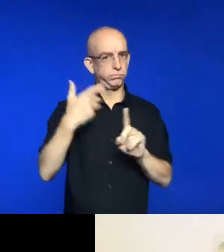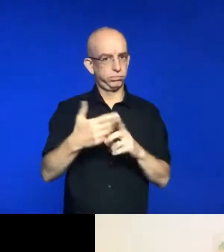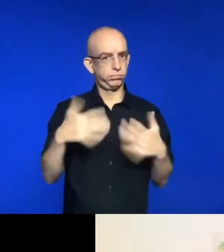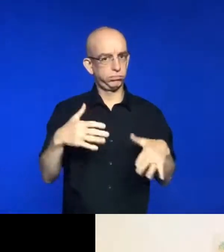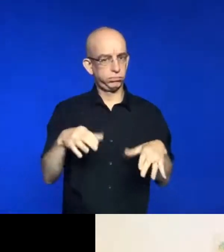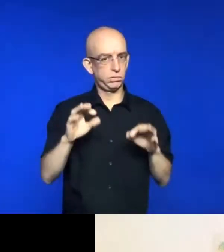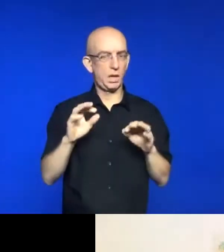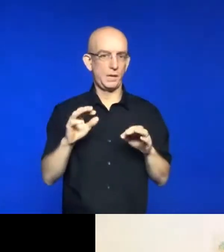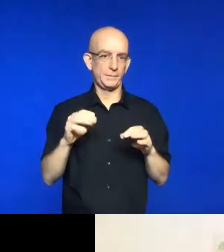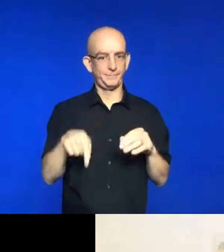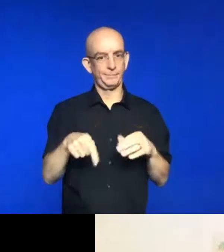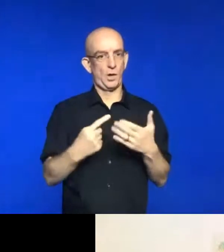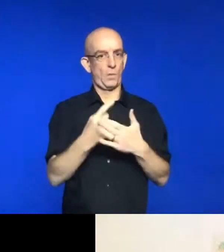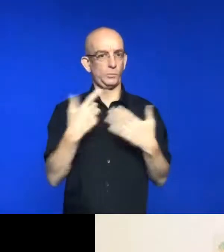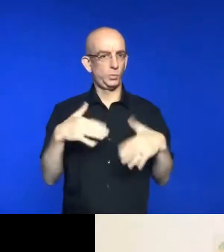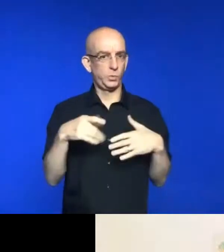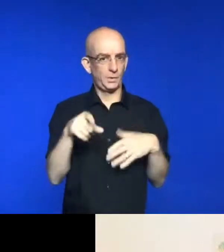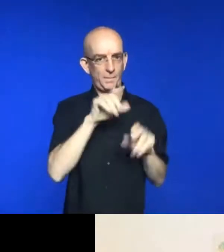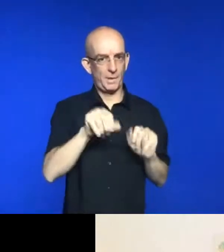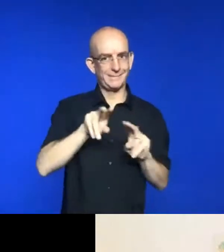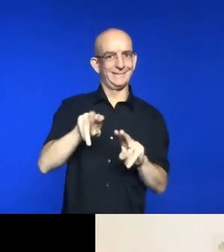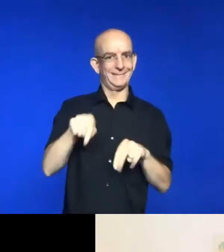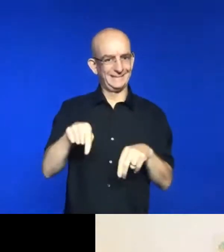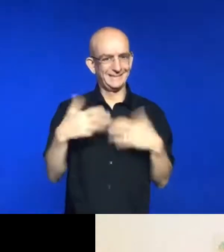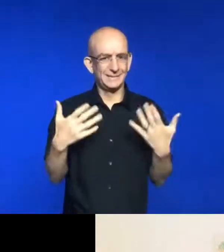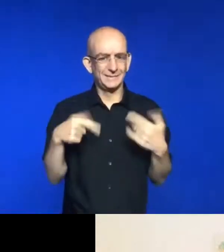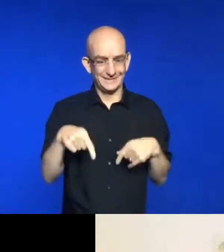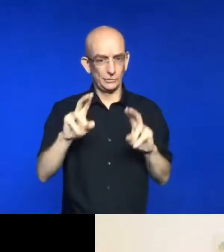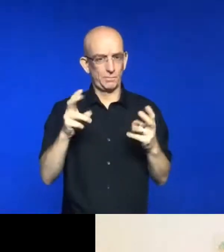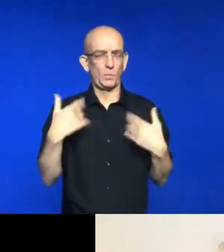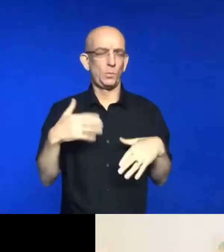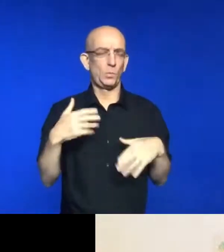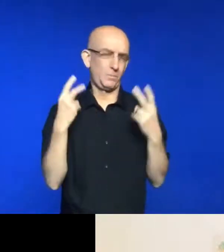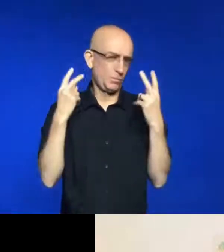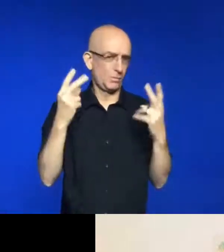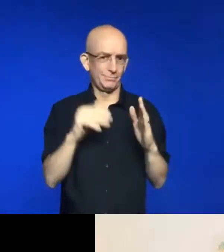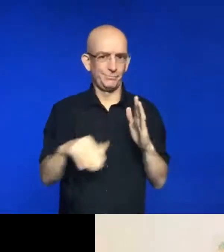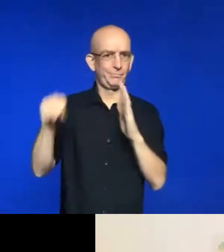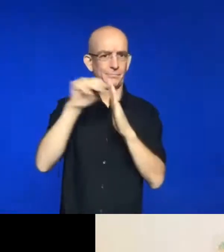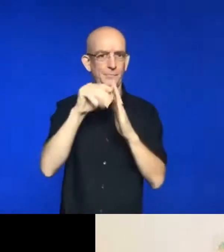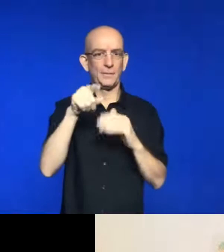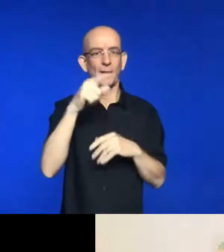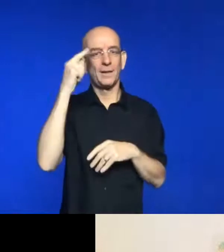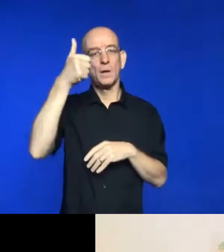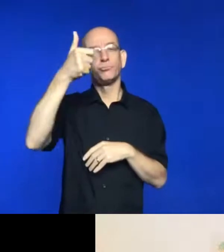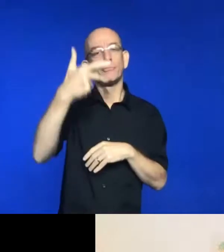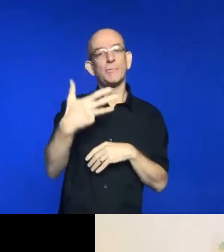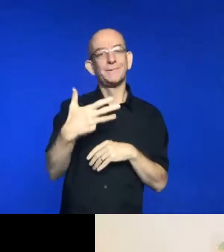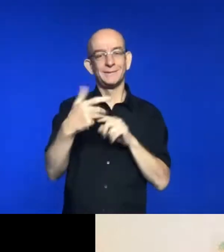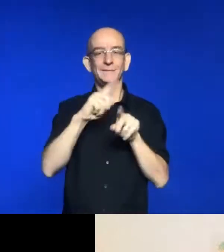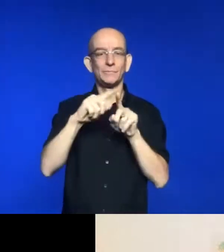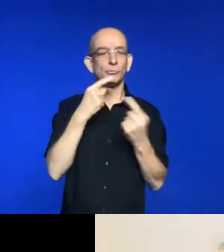health up in the priorities of our discussions, because this pandemic has